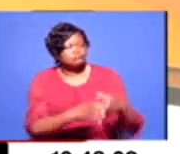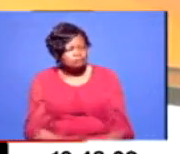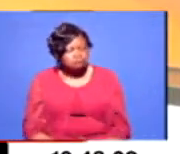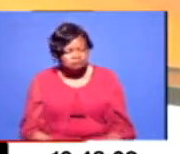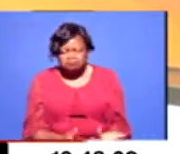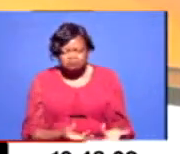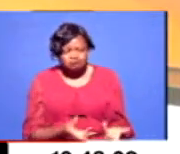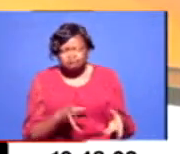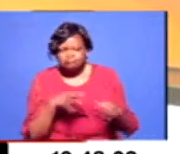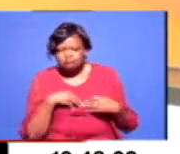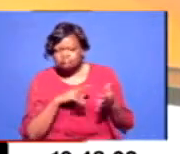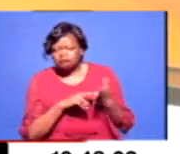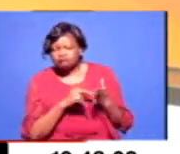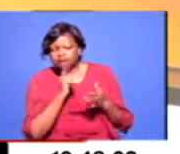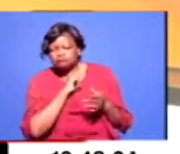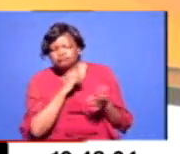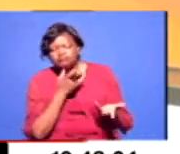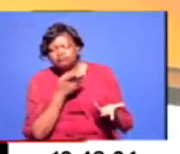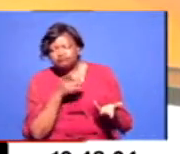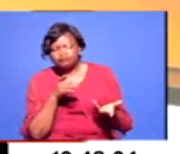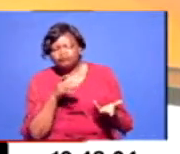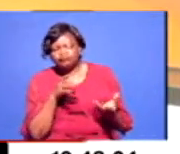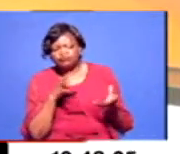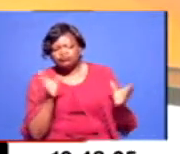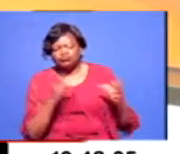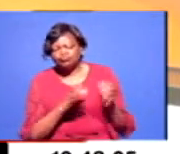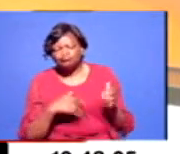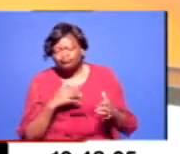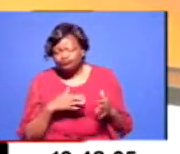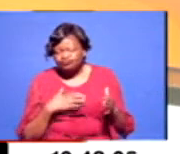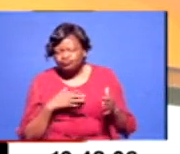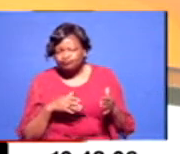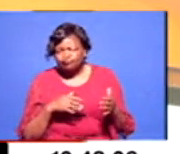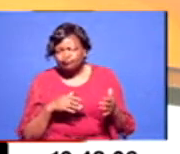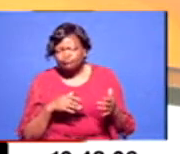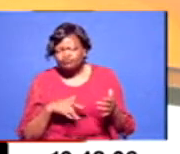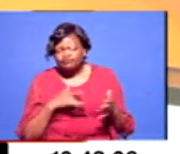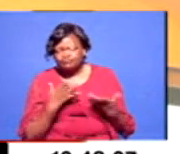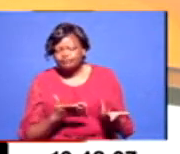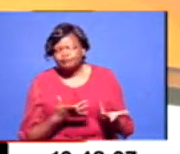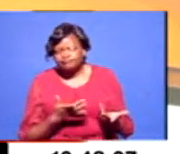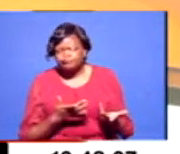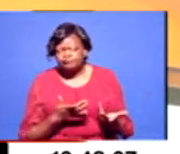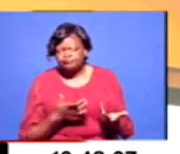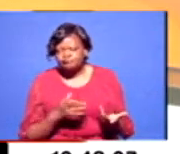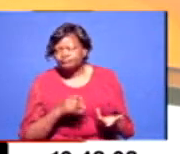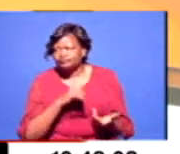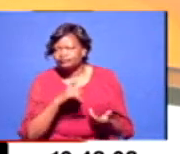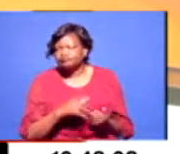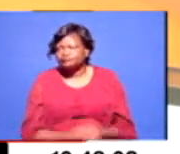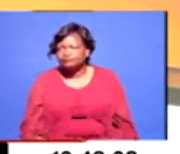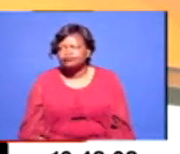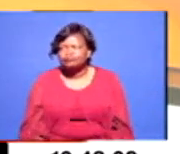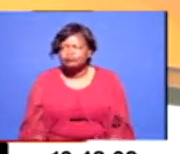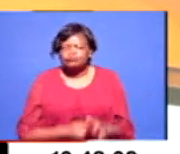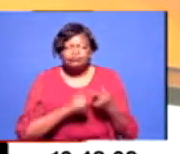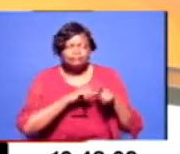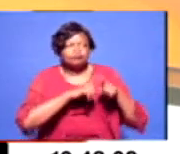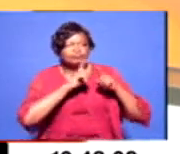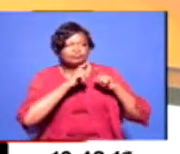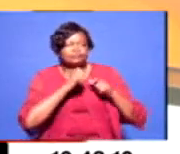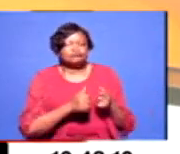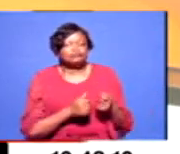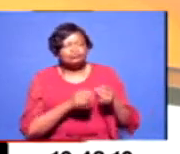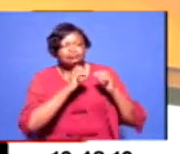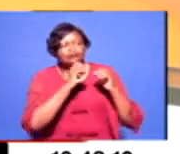this project? Because I'm quite sure there are some people who see, I should help here. Yeah. And as she's talking about drop of